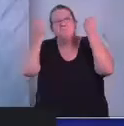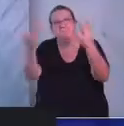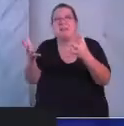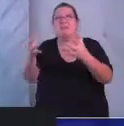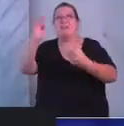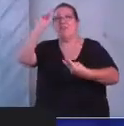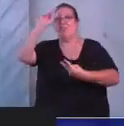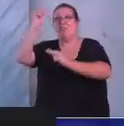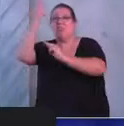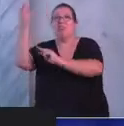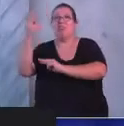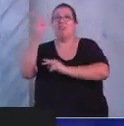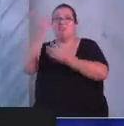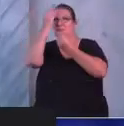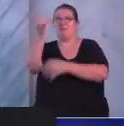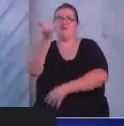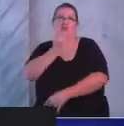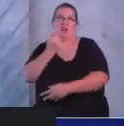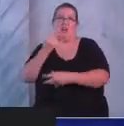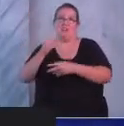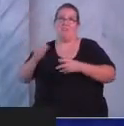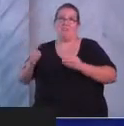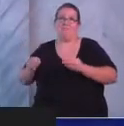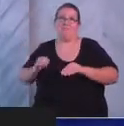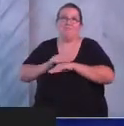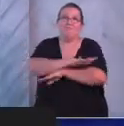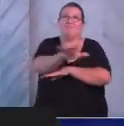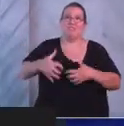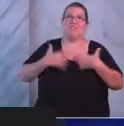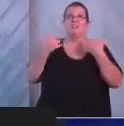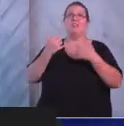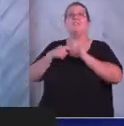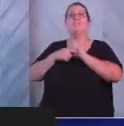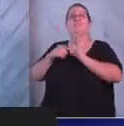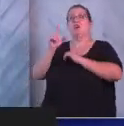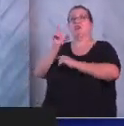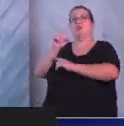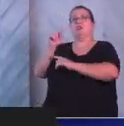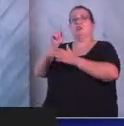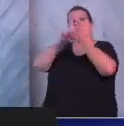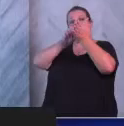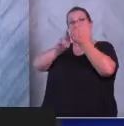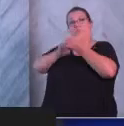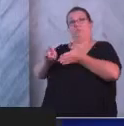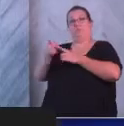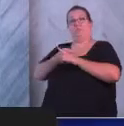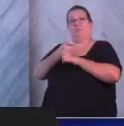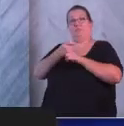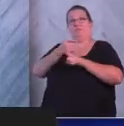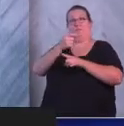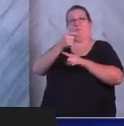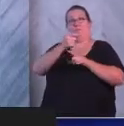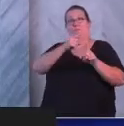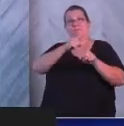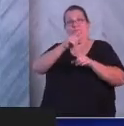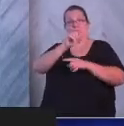that is fueling anger that is out there. As a matter of fact, a 2020 study from the Strategic Dialogue Global conducted found